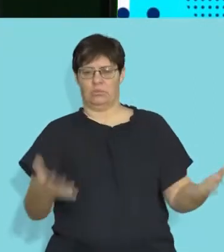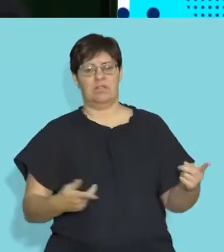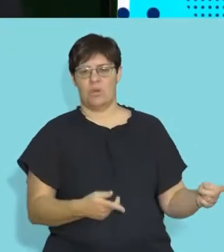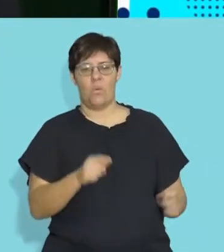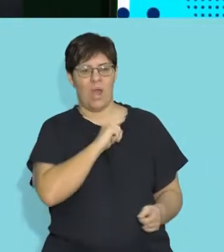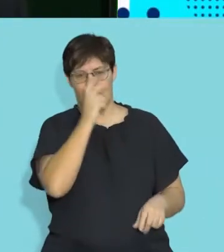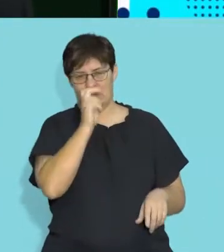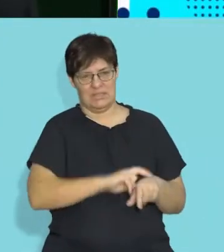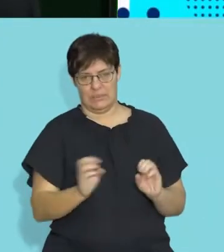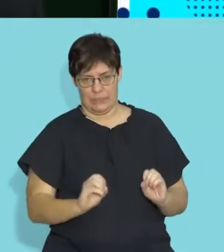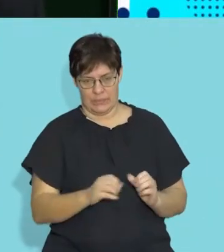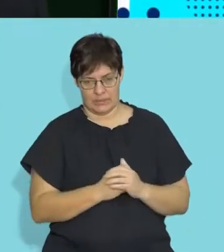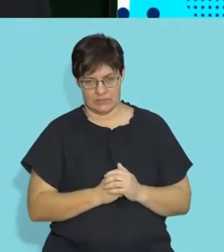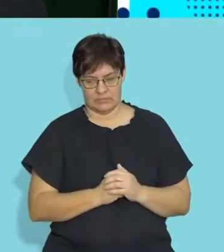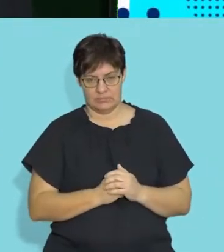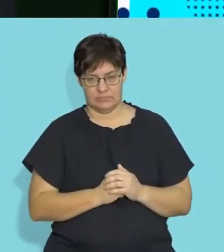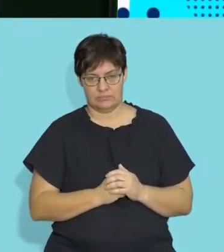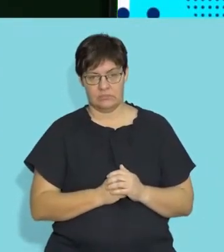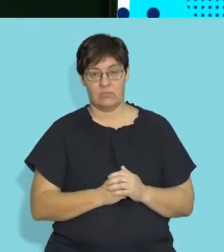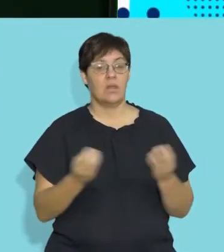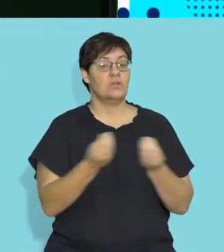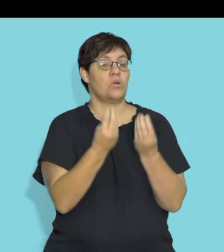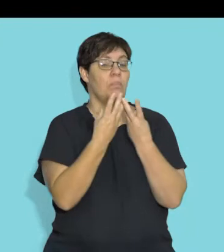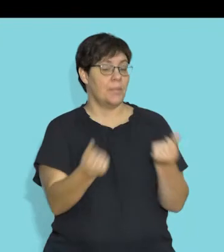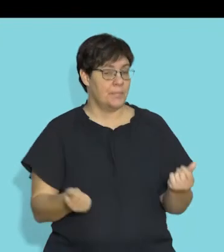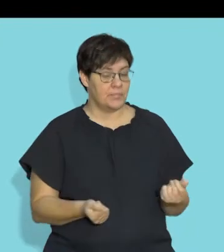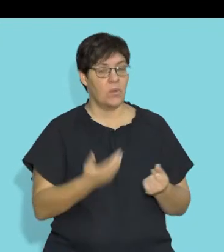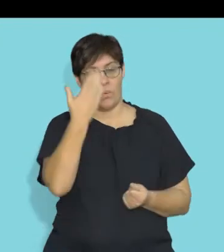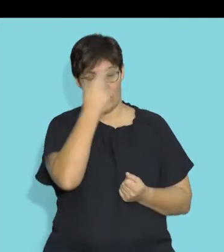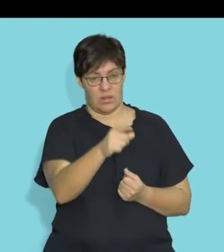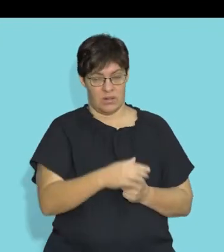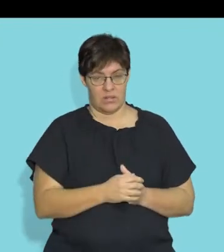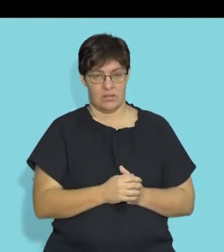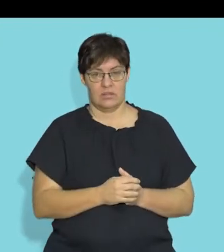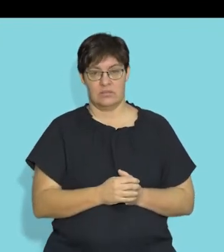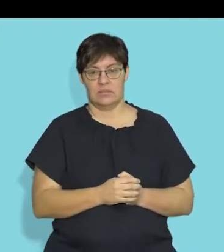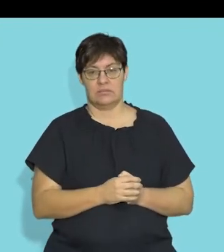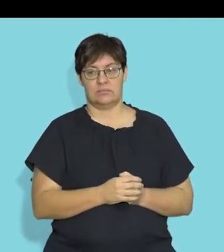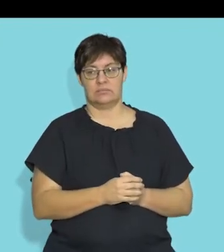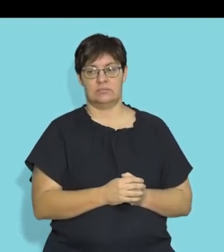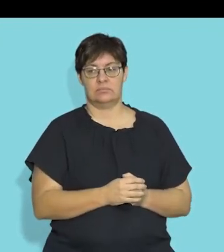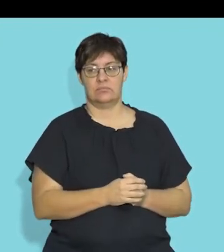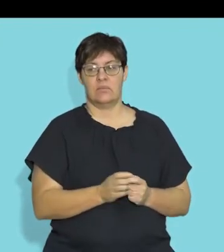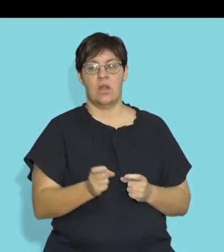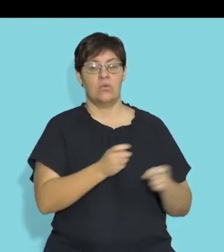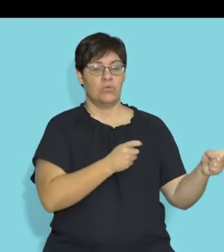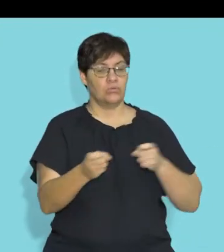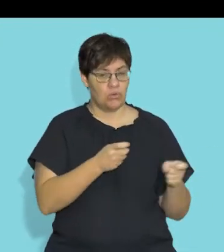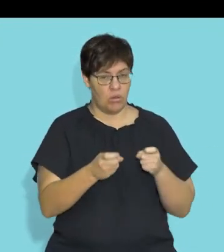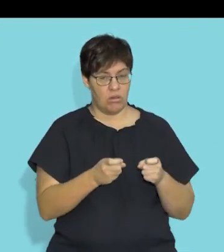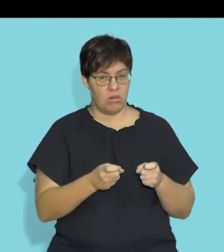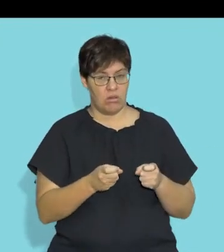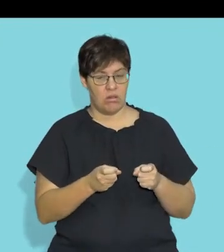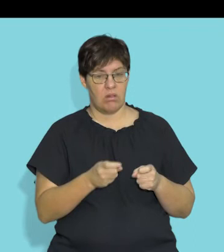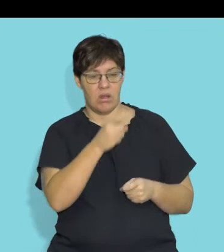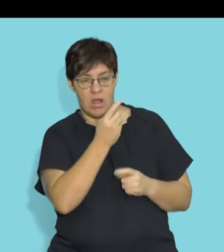surely it is not needed. With regards to the missing stock, what we know that, again, control where